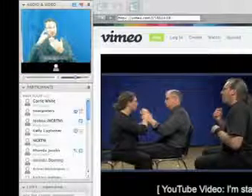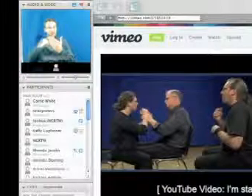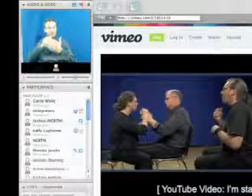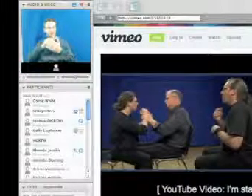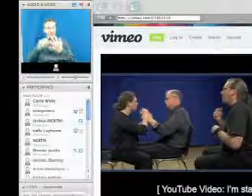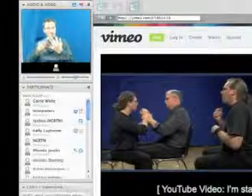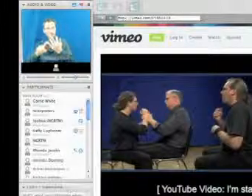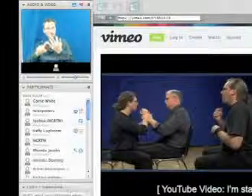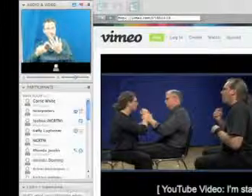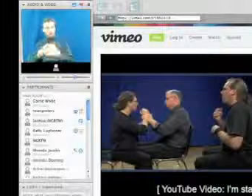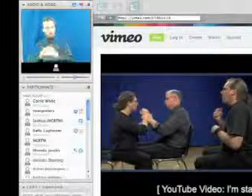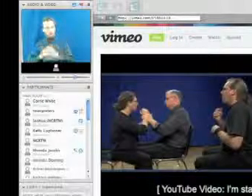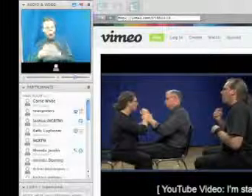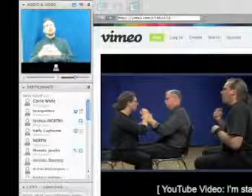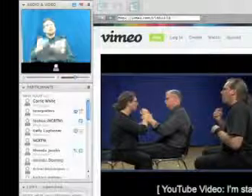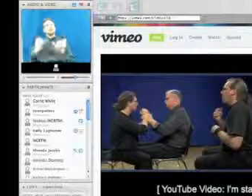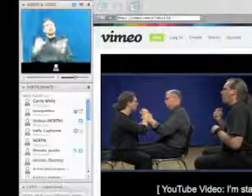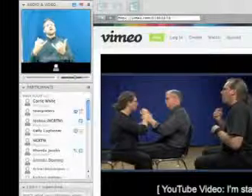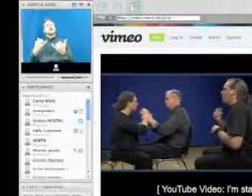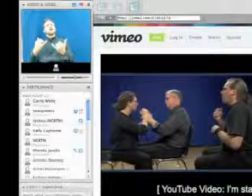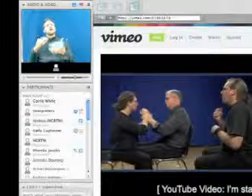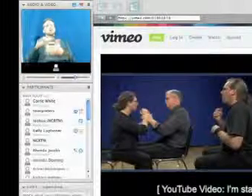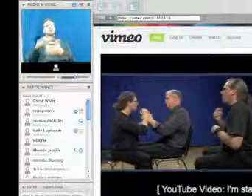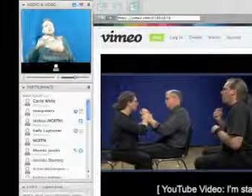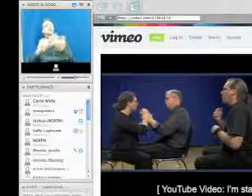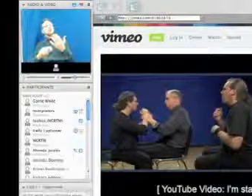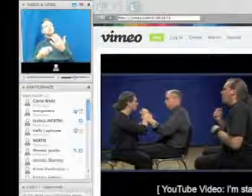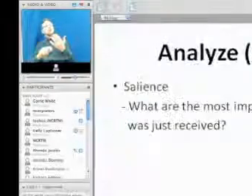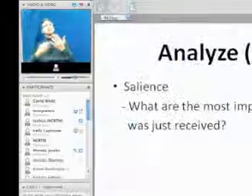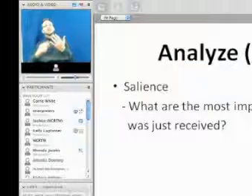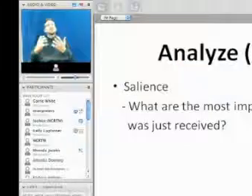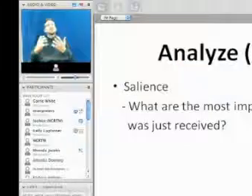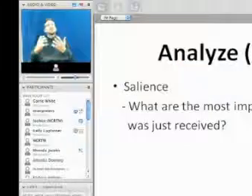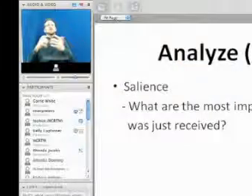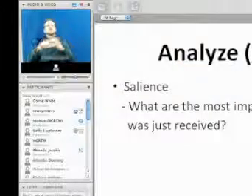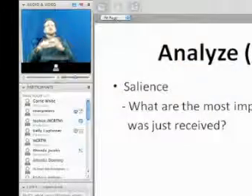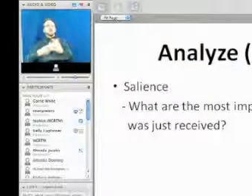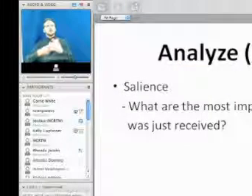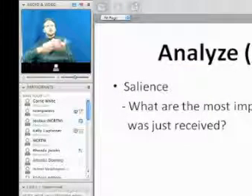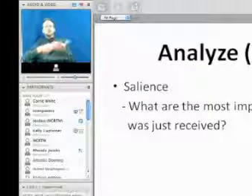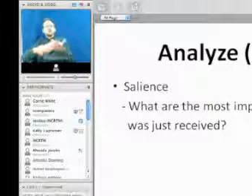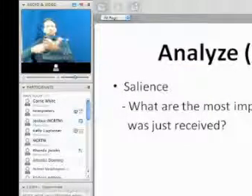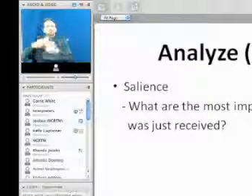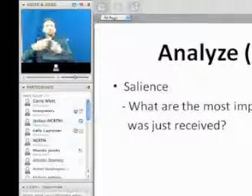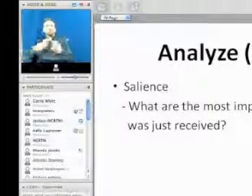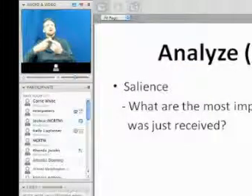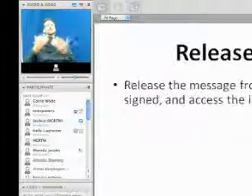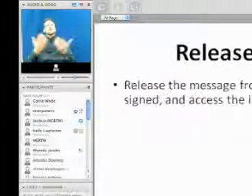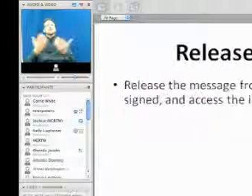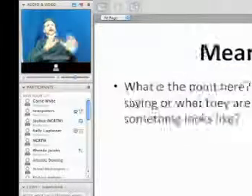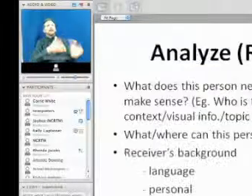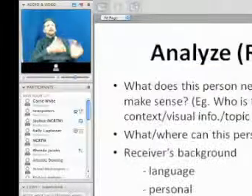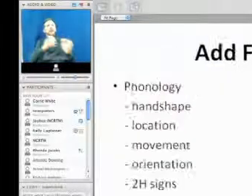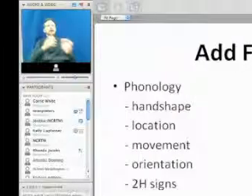into a little bit of a categorical order here. Let's